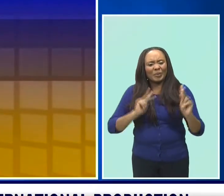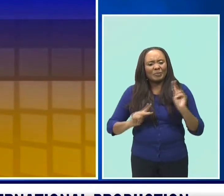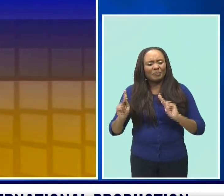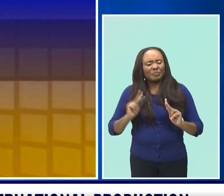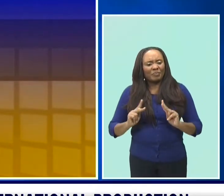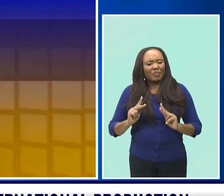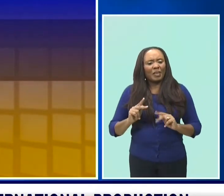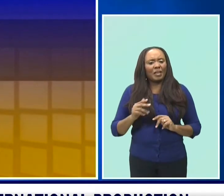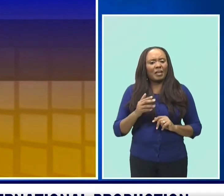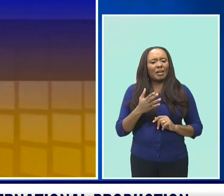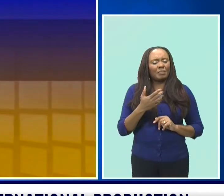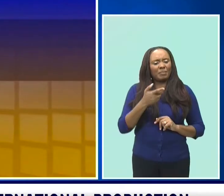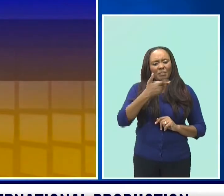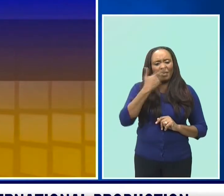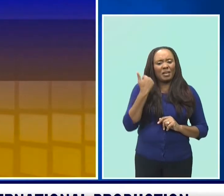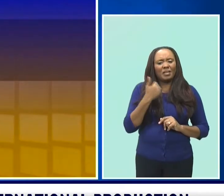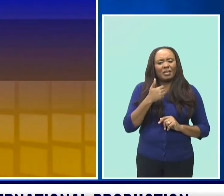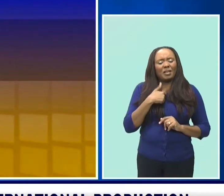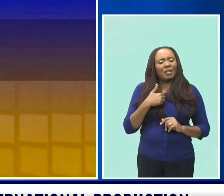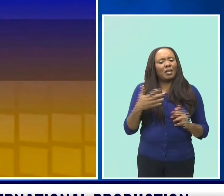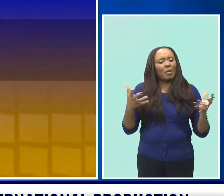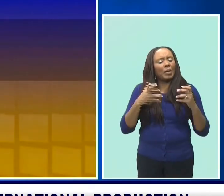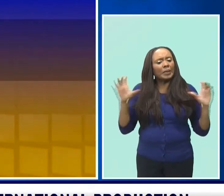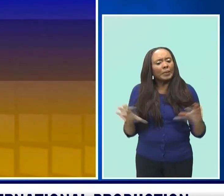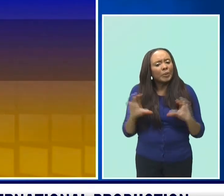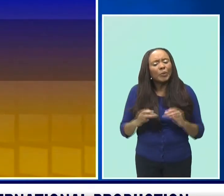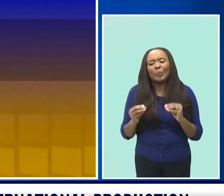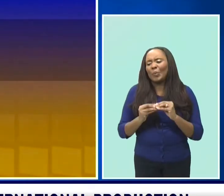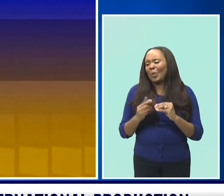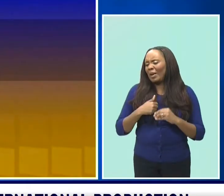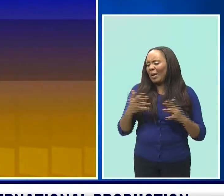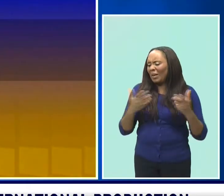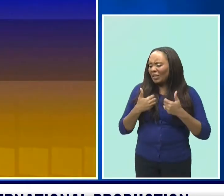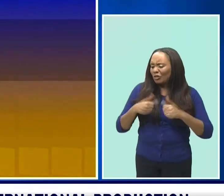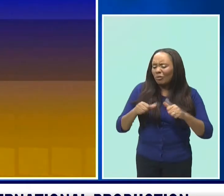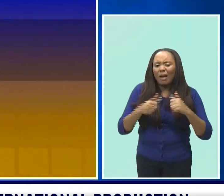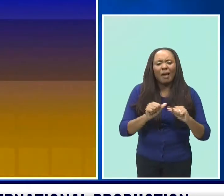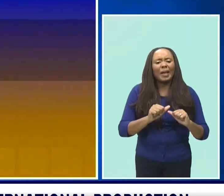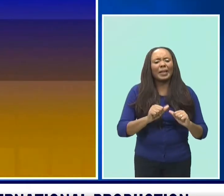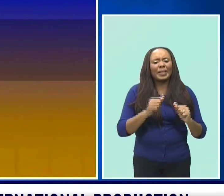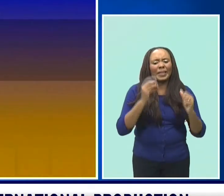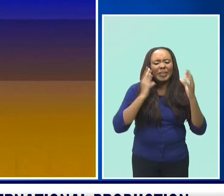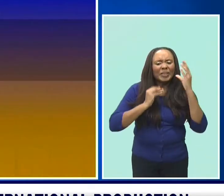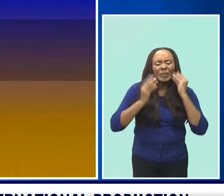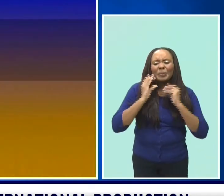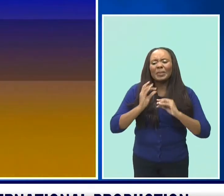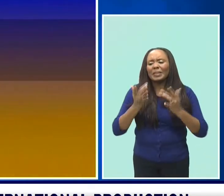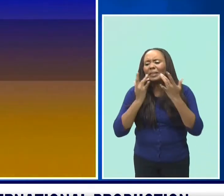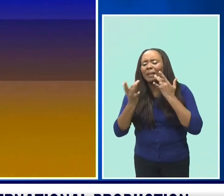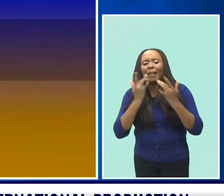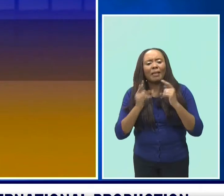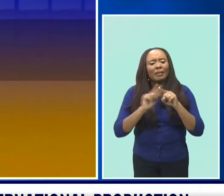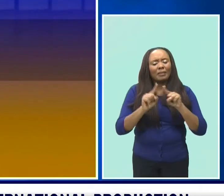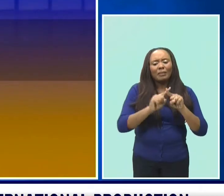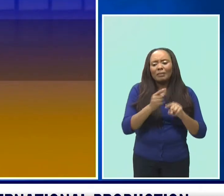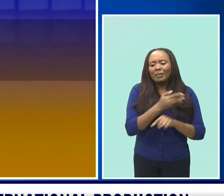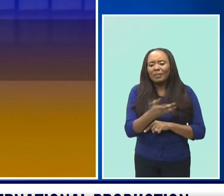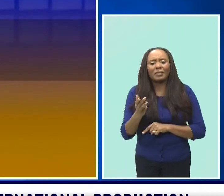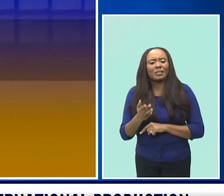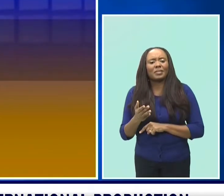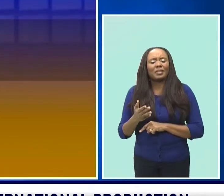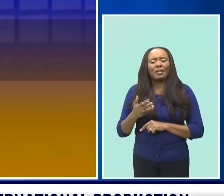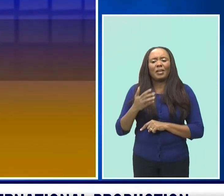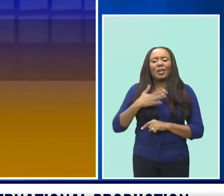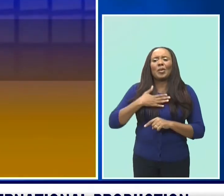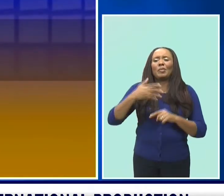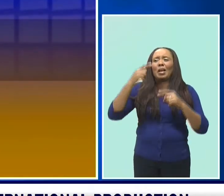par. Because, I want to do more things. I want to try different things, and artistically and creatively, my